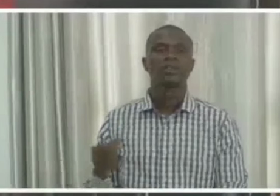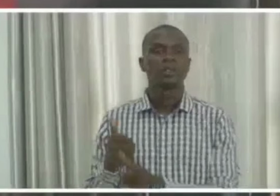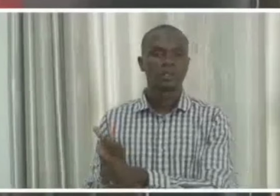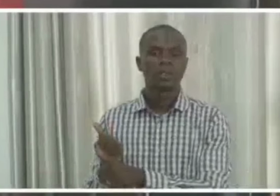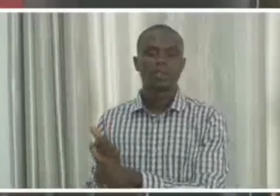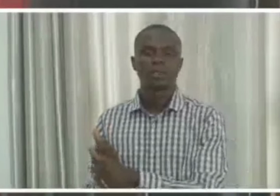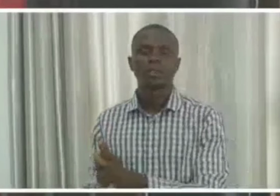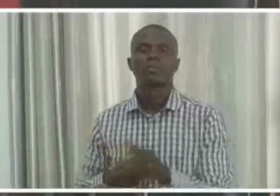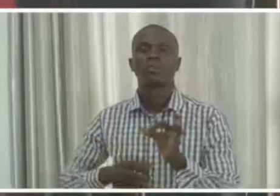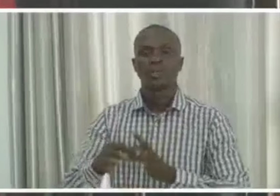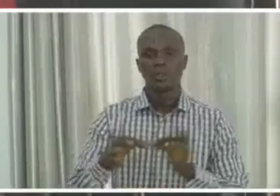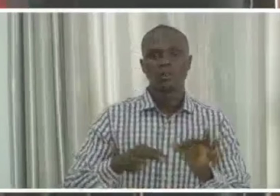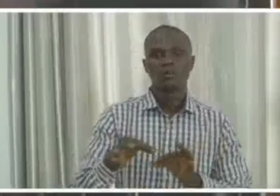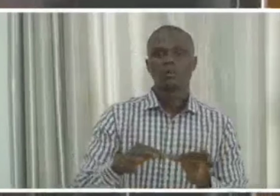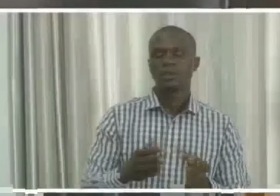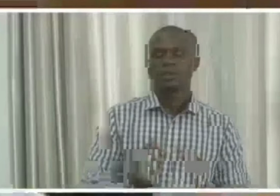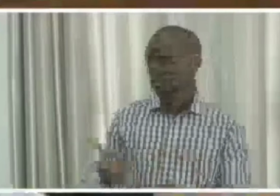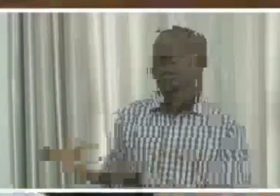Mr. Minister.